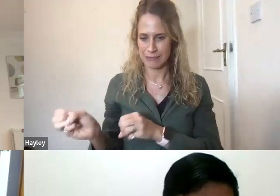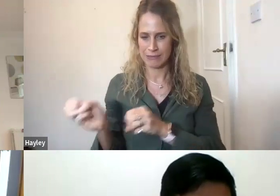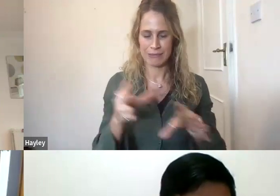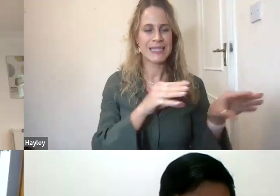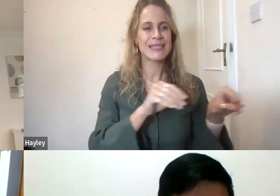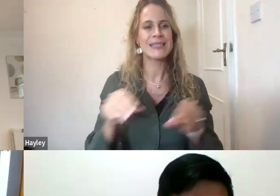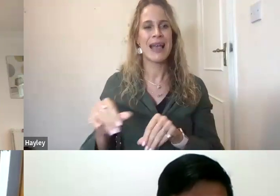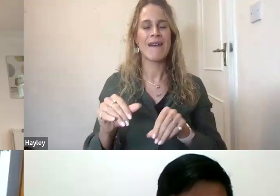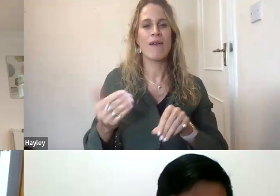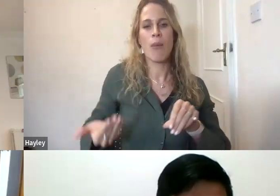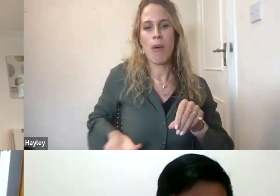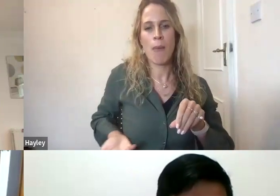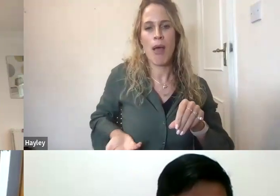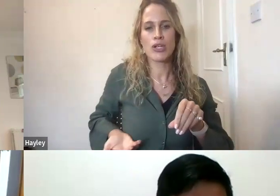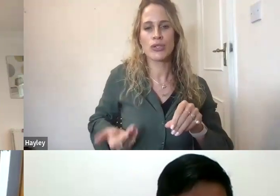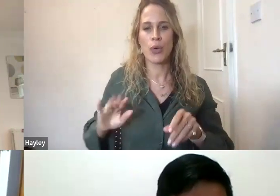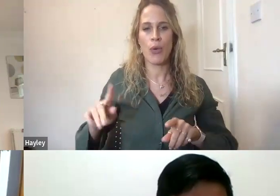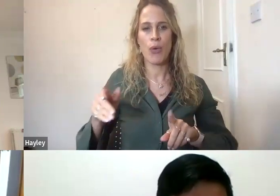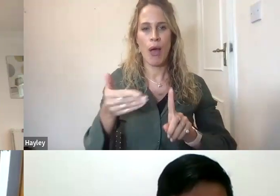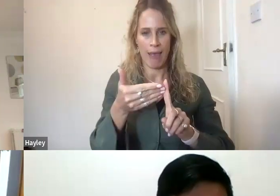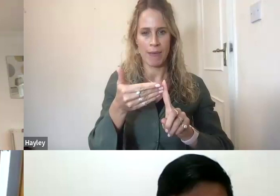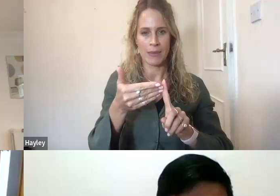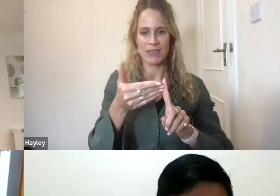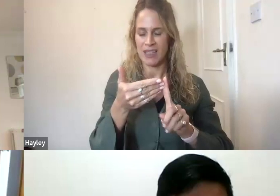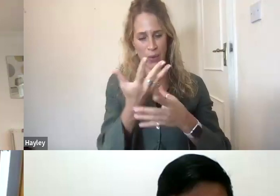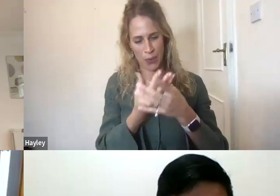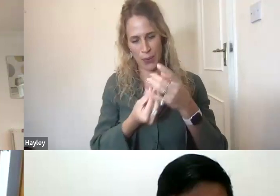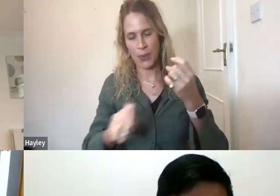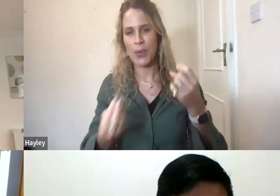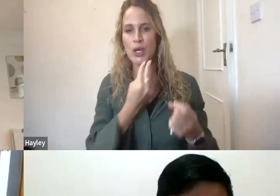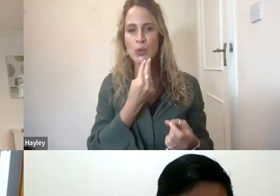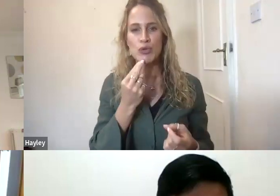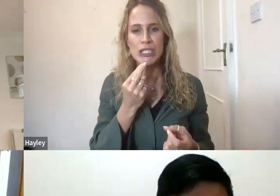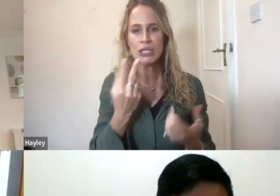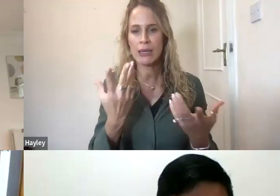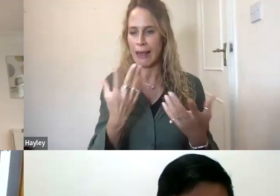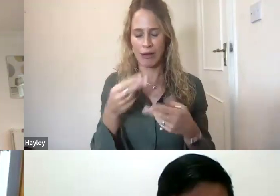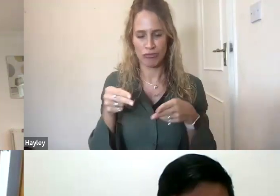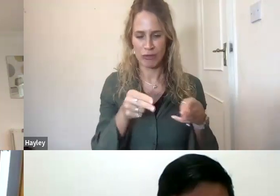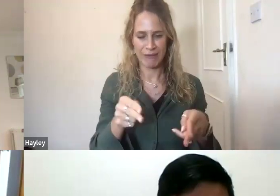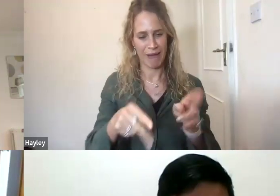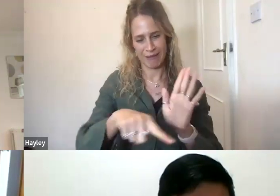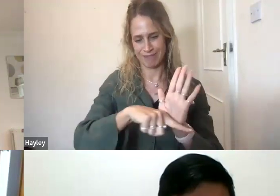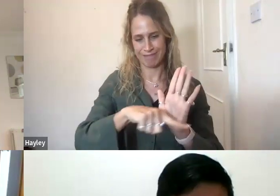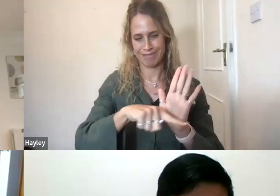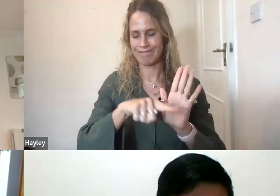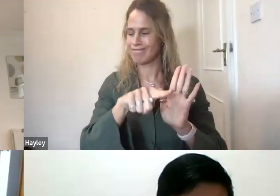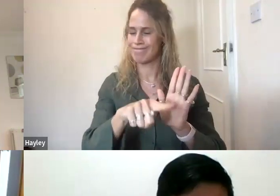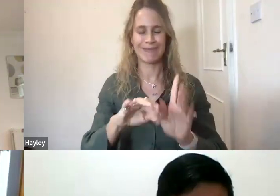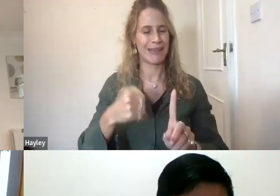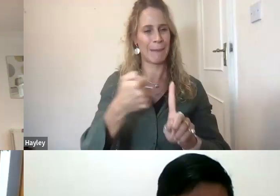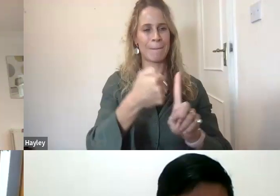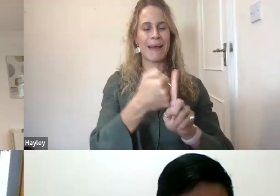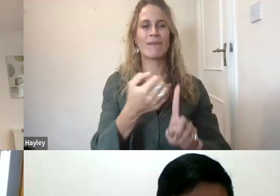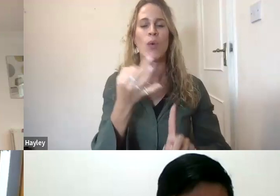purposes, which not only depletes nutrients and life forms from the riverside, but also negatively impacts the natural water